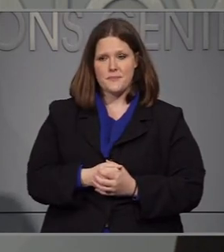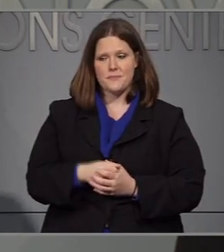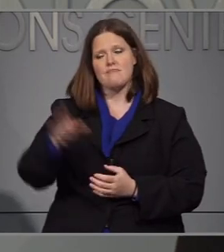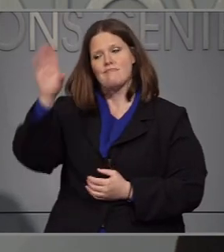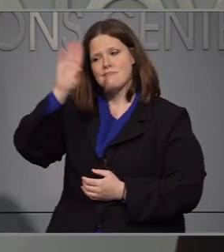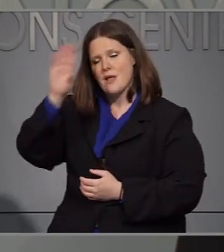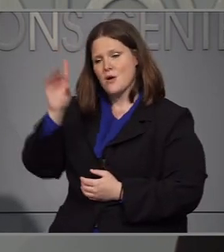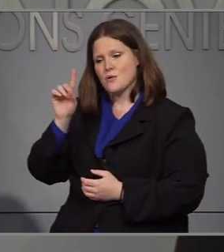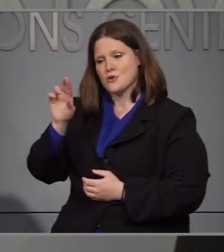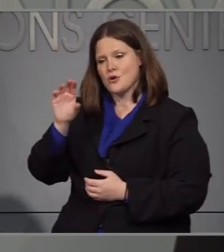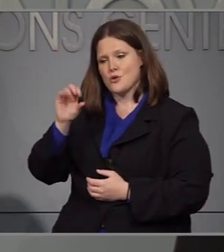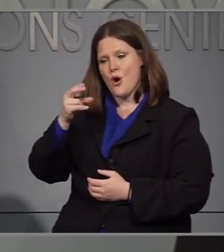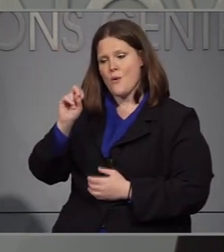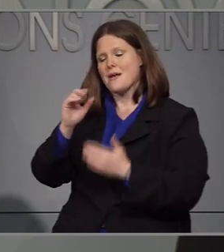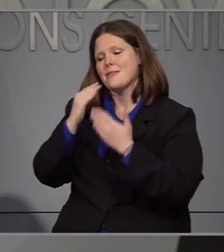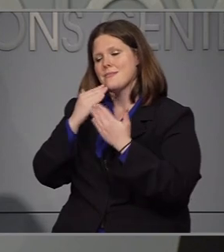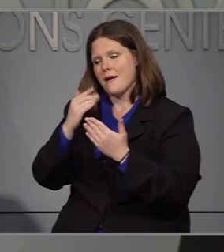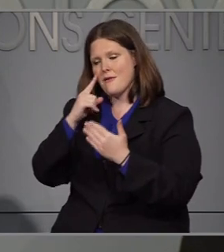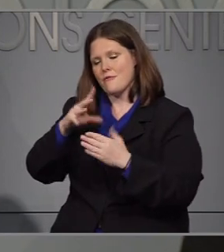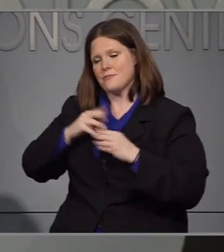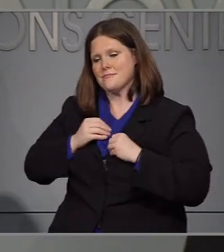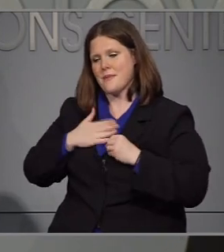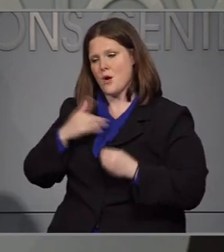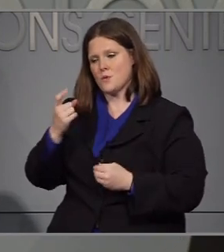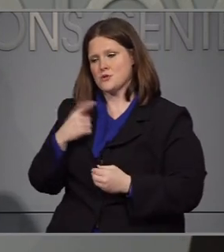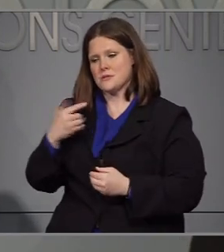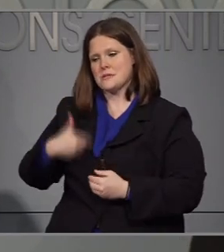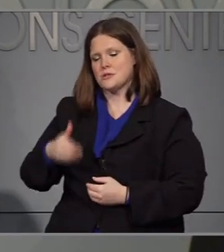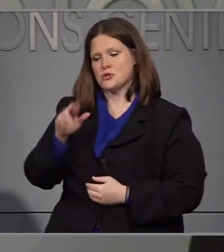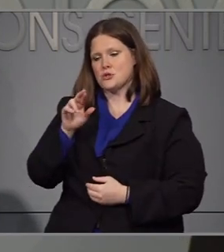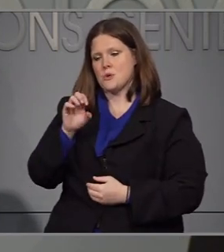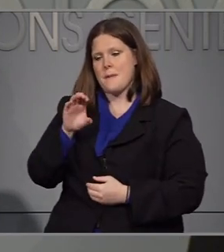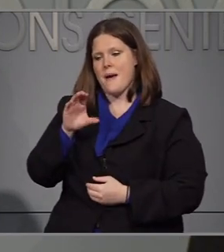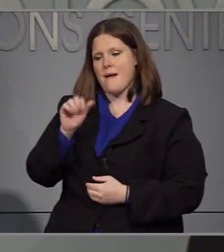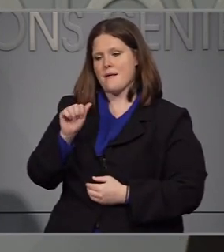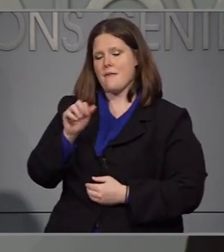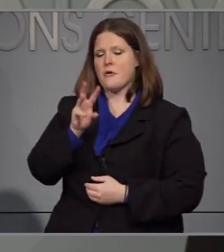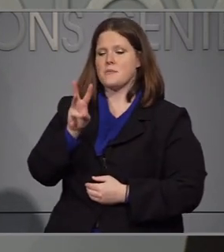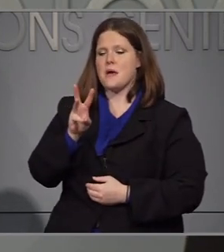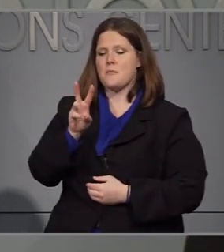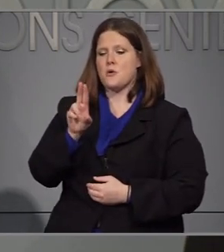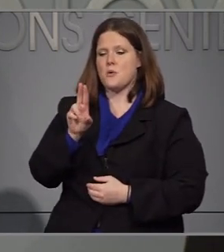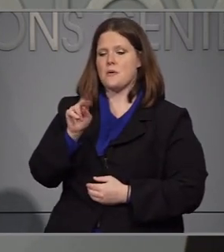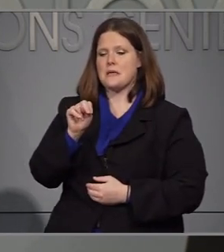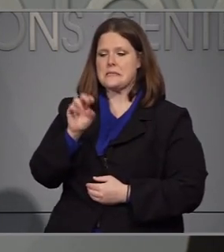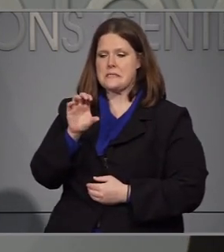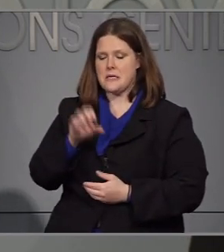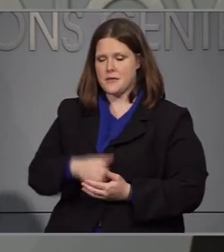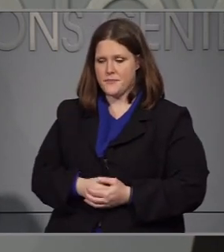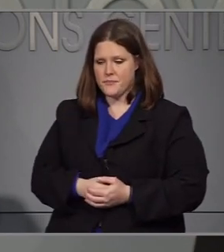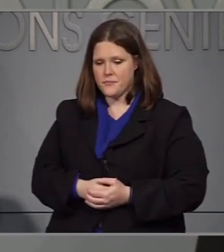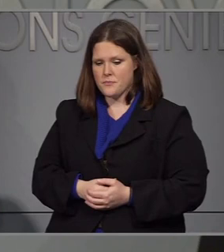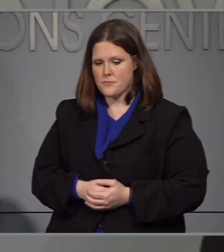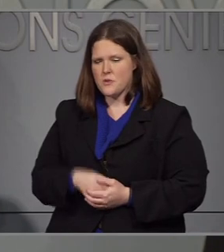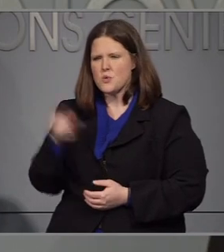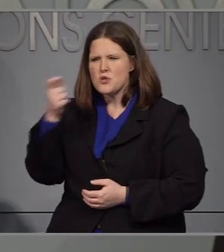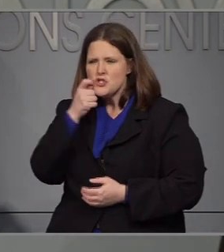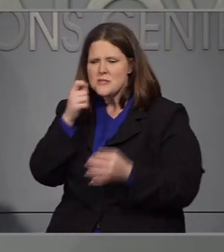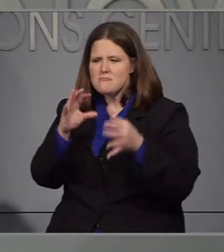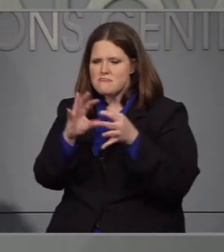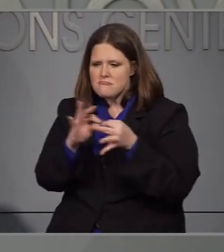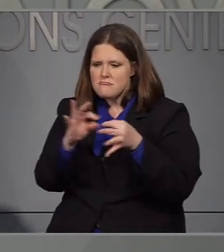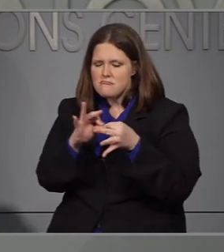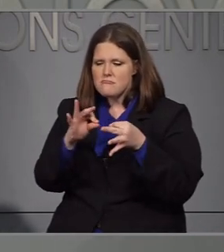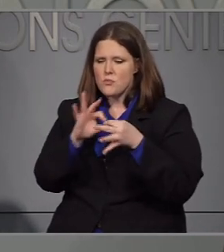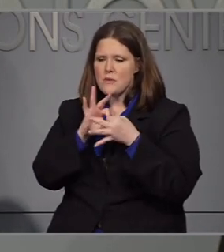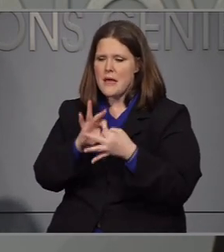Hi, Dr. Cohen. Thank you so much for taking my question. This is Rebecca Martinez from WUNC. I heard you just say, you know,